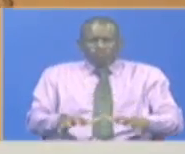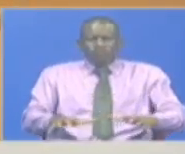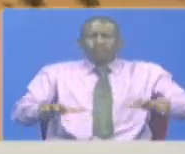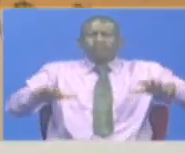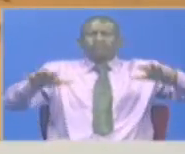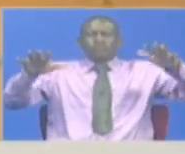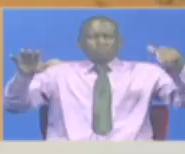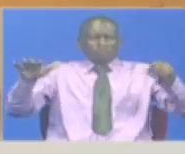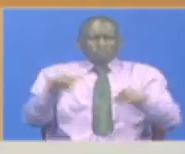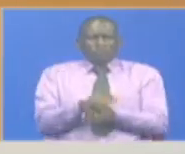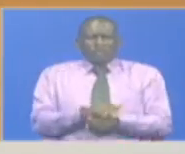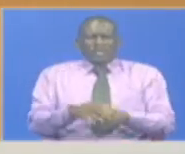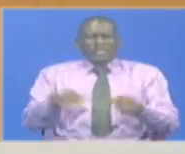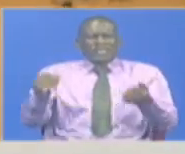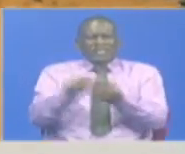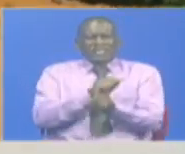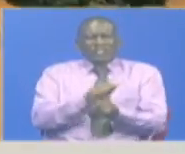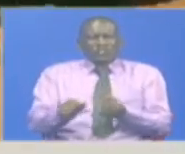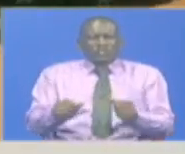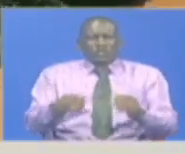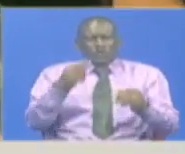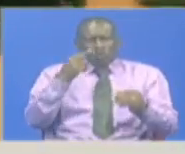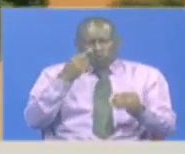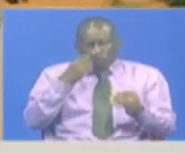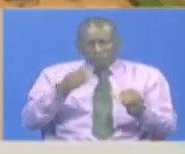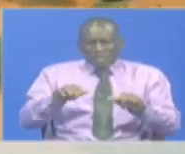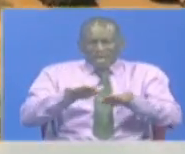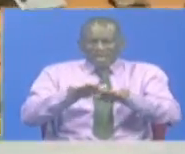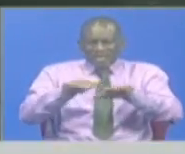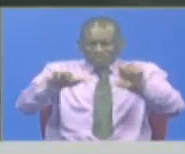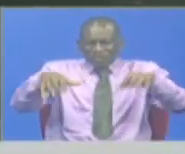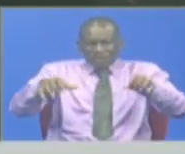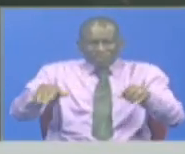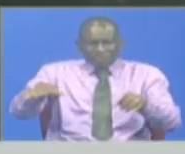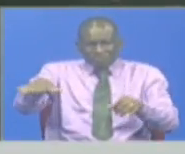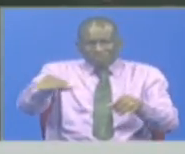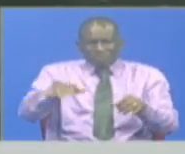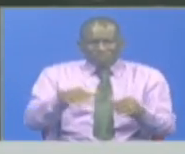choking farmlands and homes and threatening to wipe them off the map.